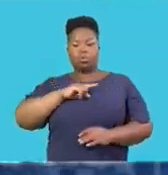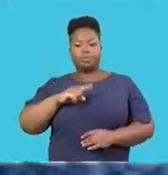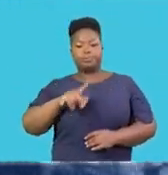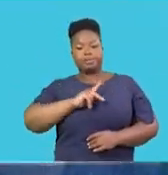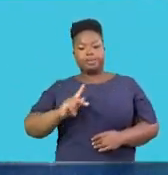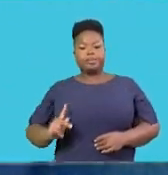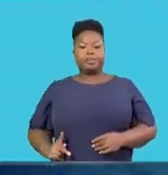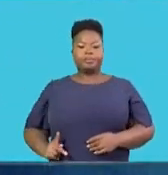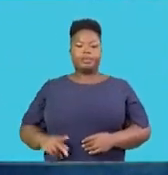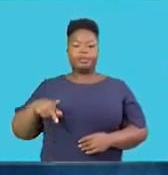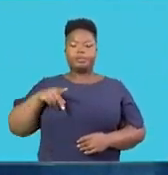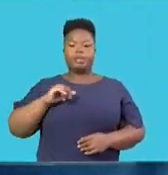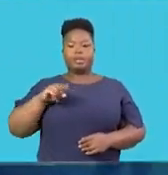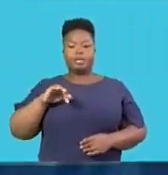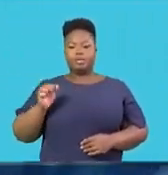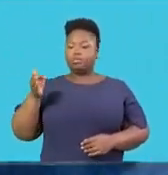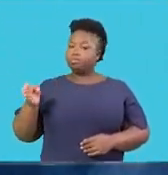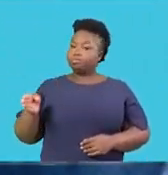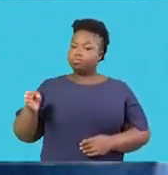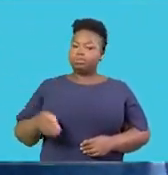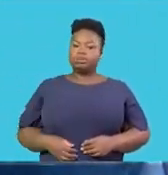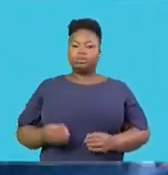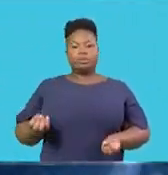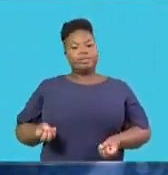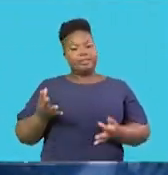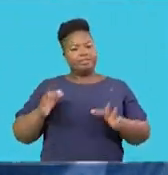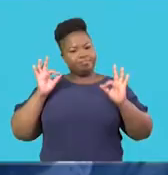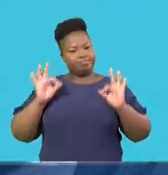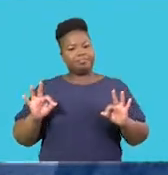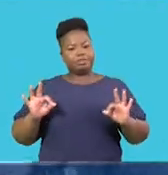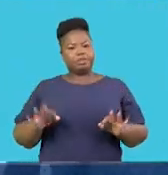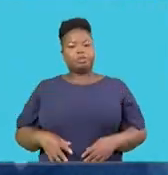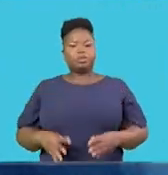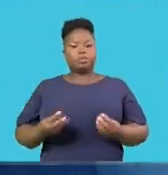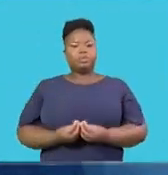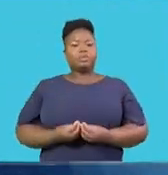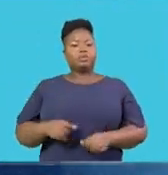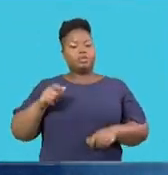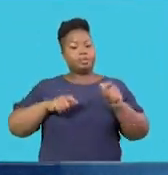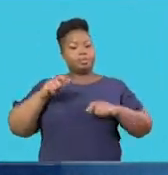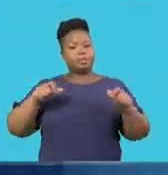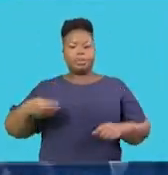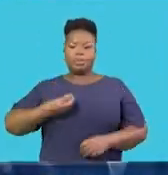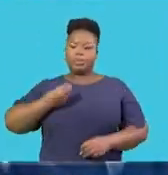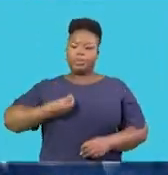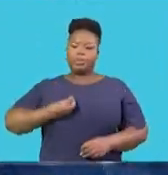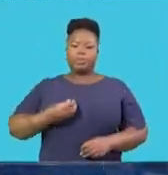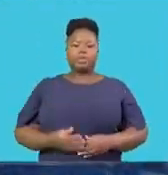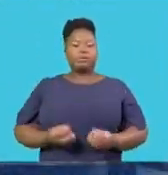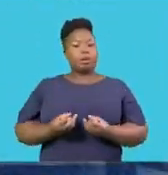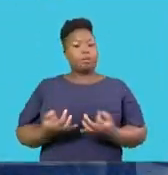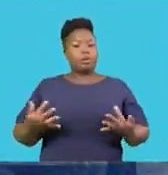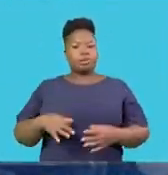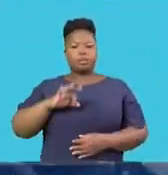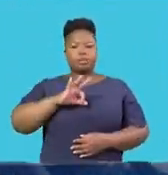yaseRhawutini uPanyaza Lesufi ebegqithisa ngokusesikweni ngeeleta zengqesho kubantu abatsha